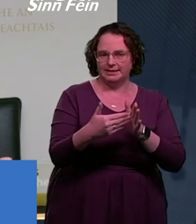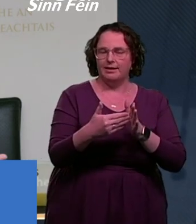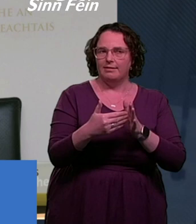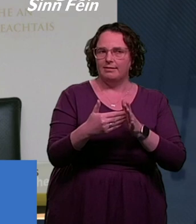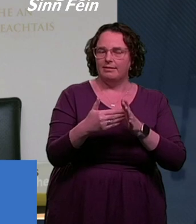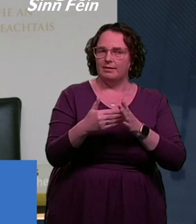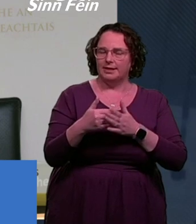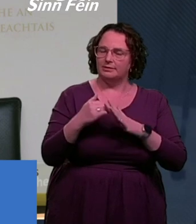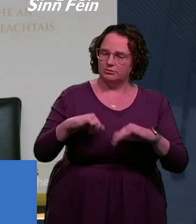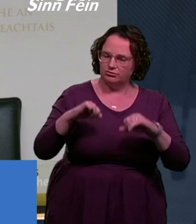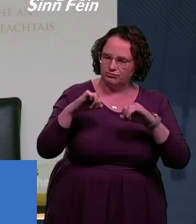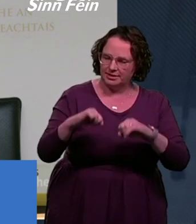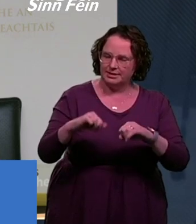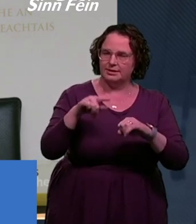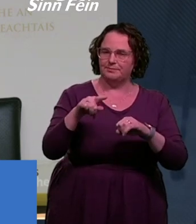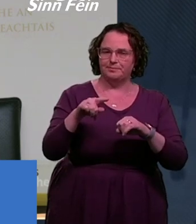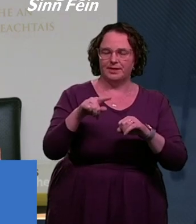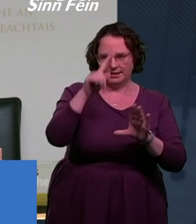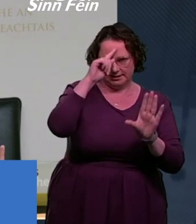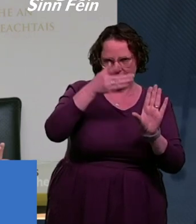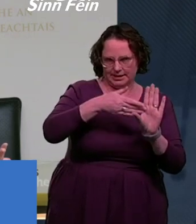that psychologists are not regulated yet. So